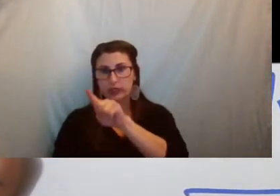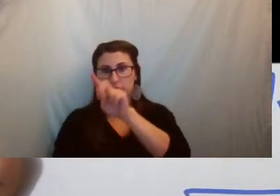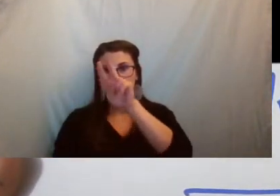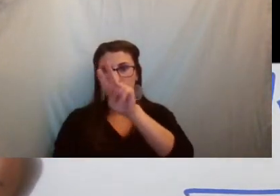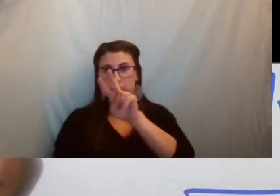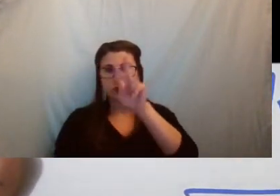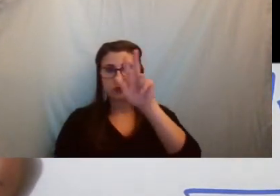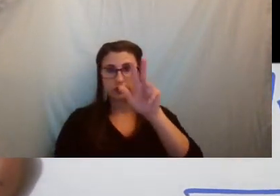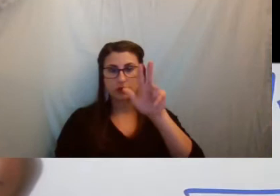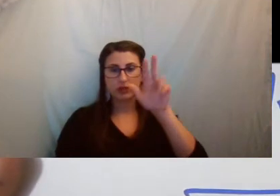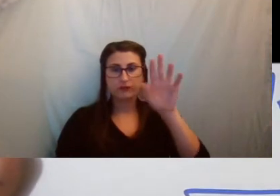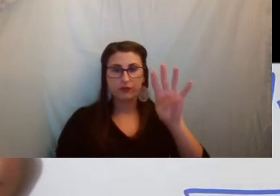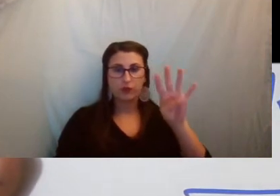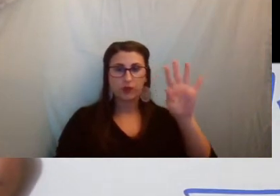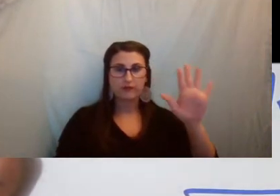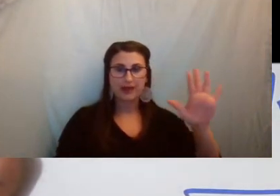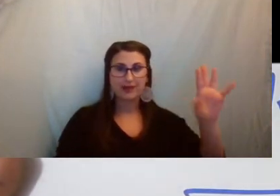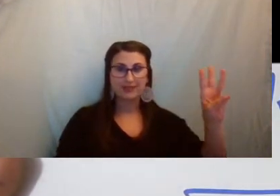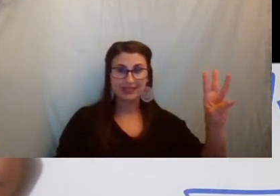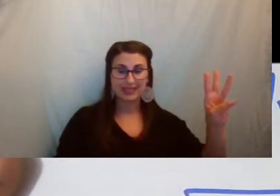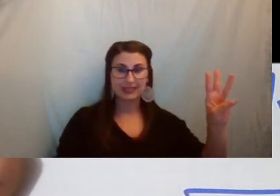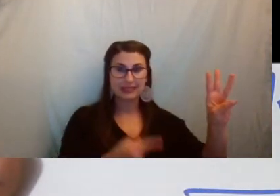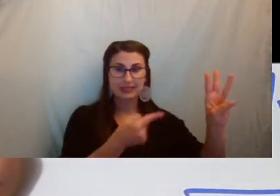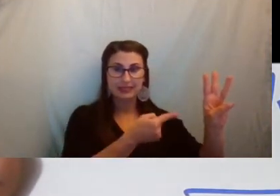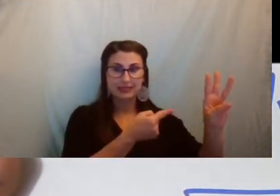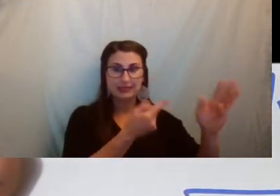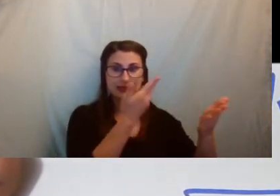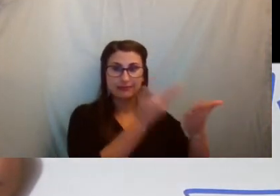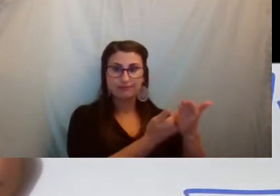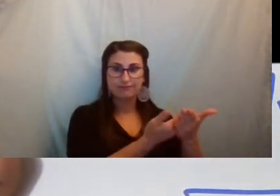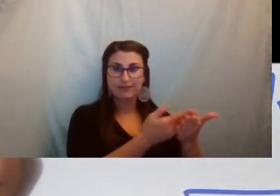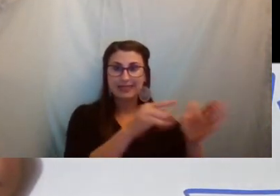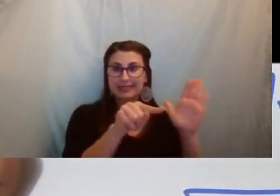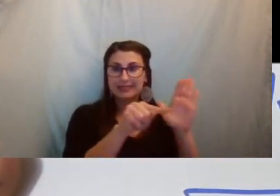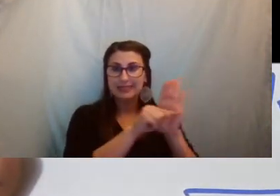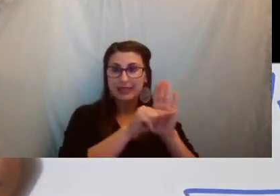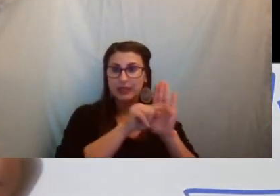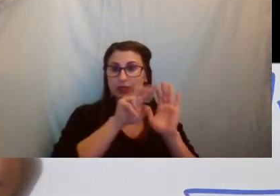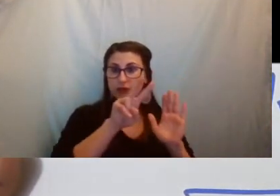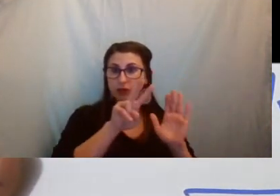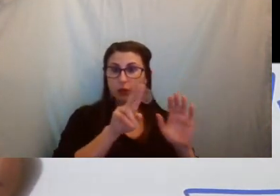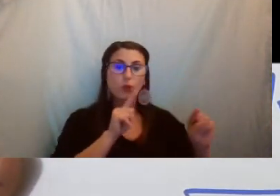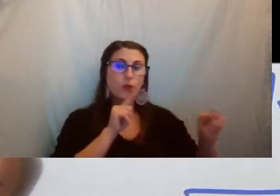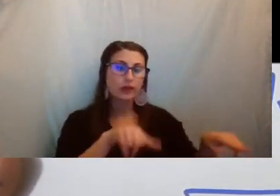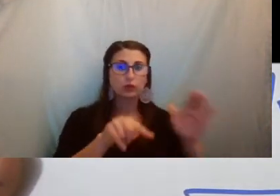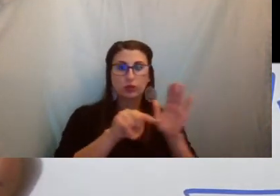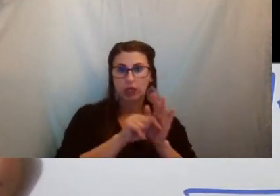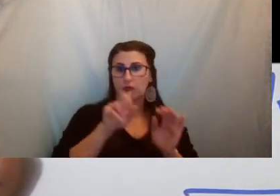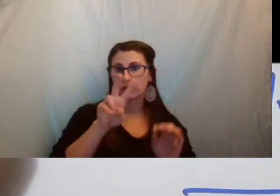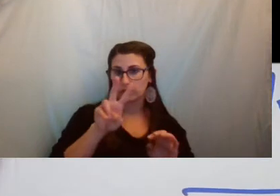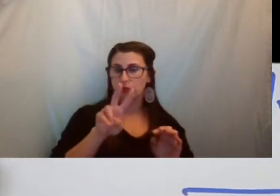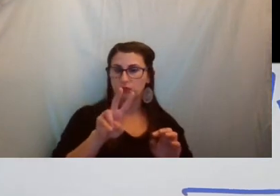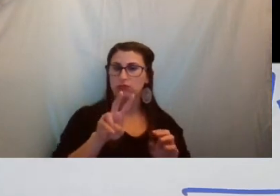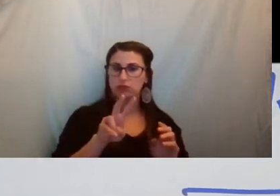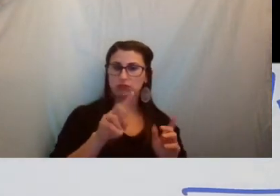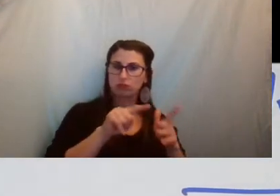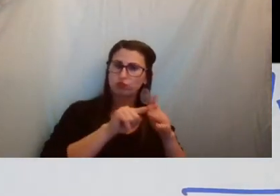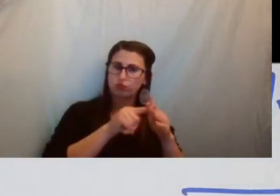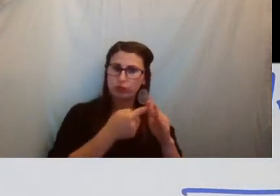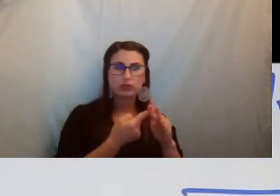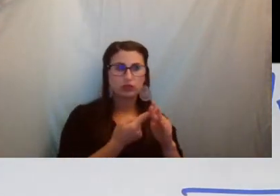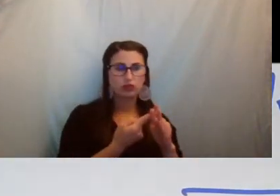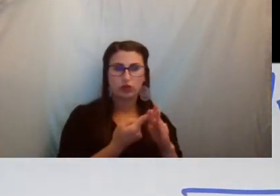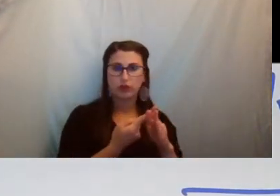did 6 jumps this way, and in that way we landed at -2, so that equals -2. So